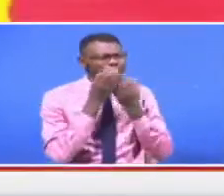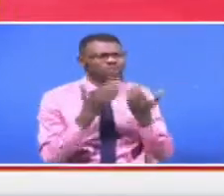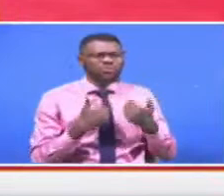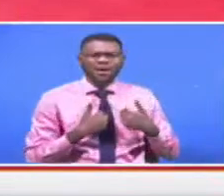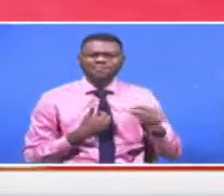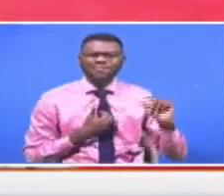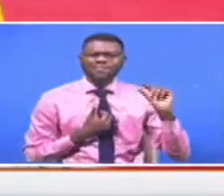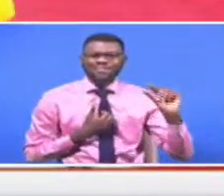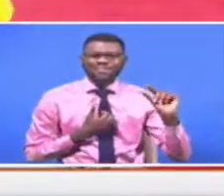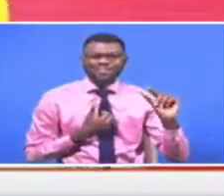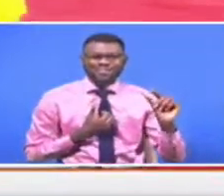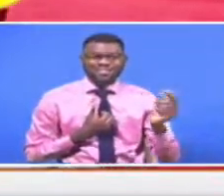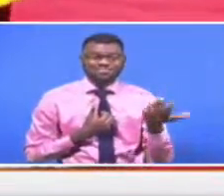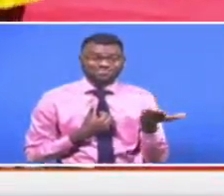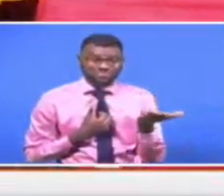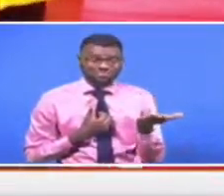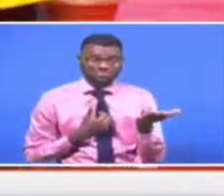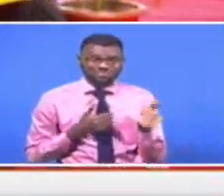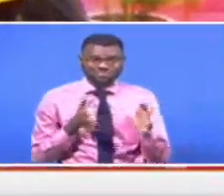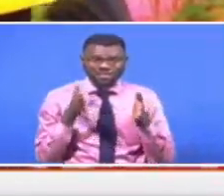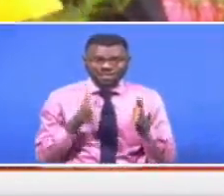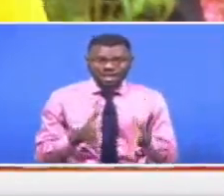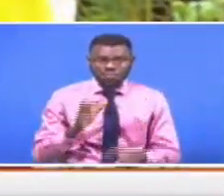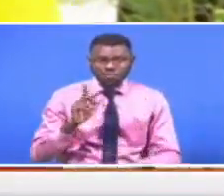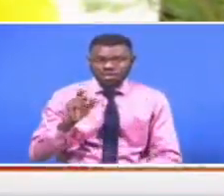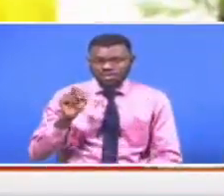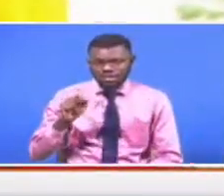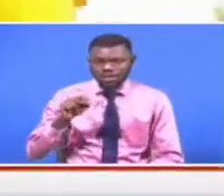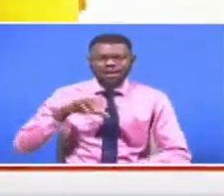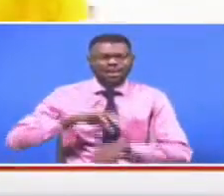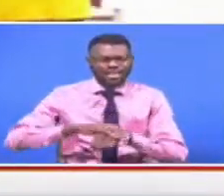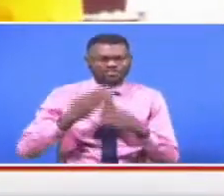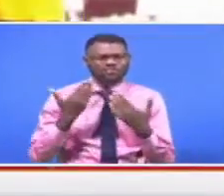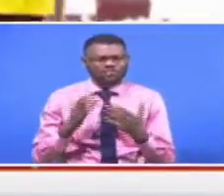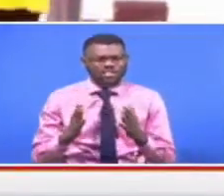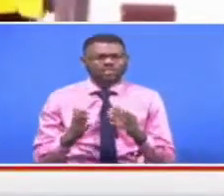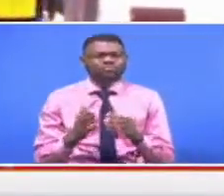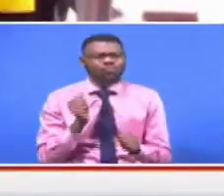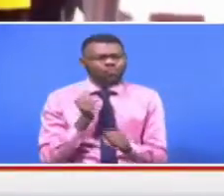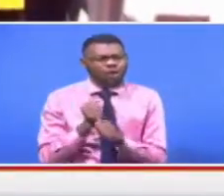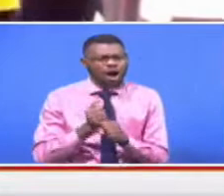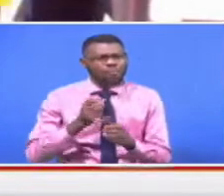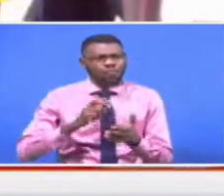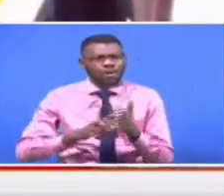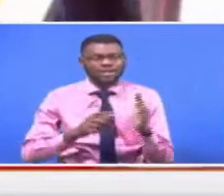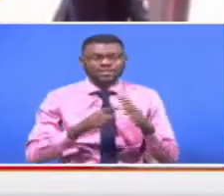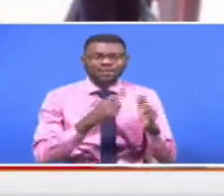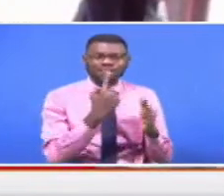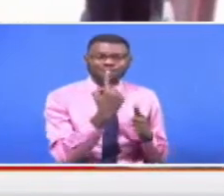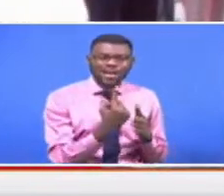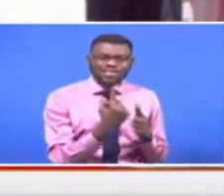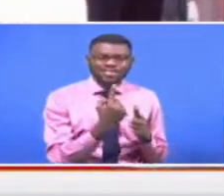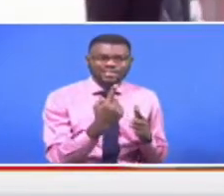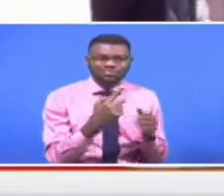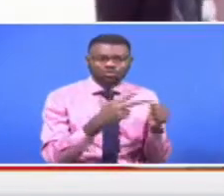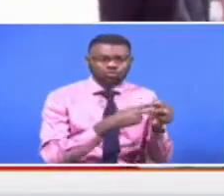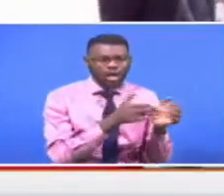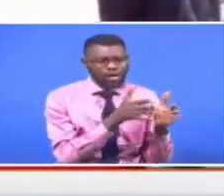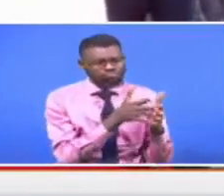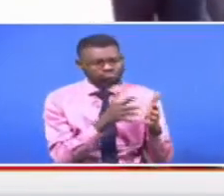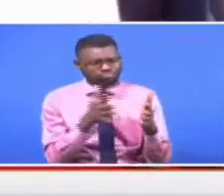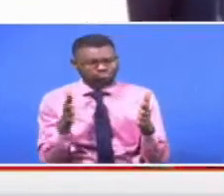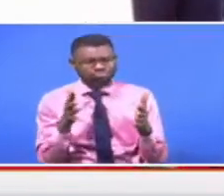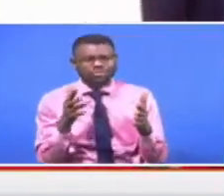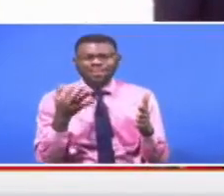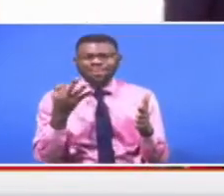information. KTN is now in possession of the performance contracts, which run from the 1st of July this year to the 30th